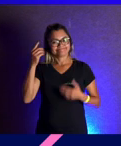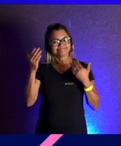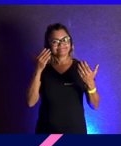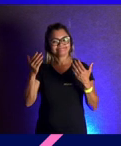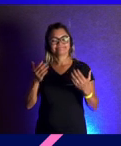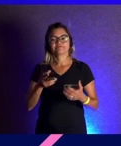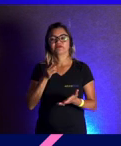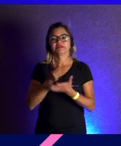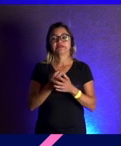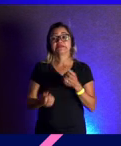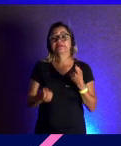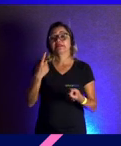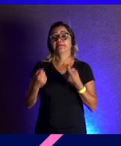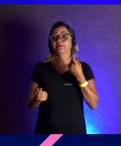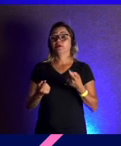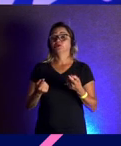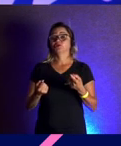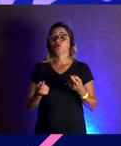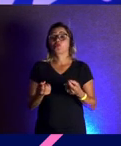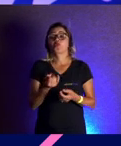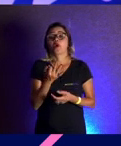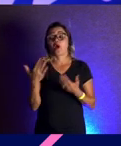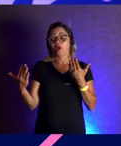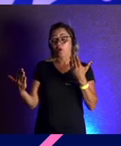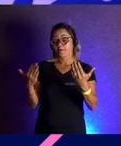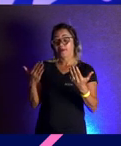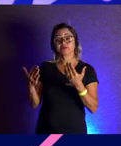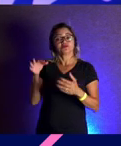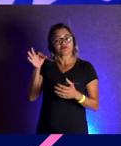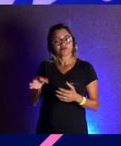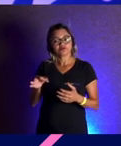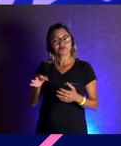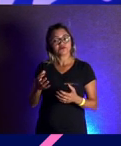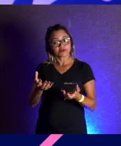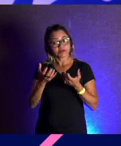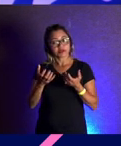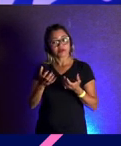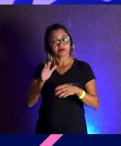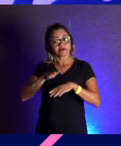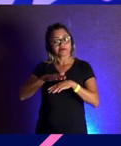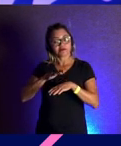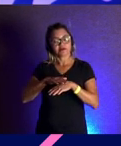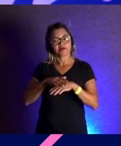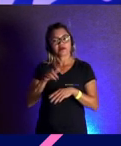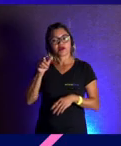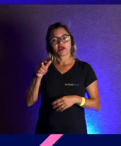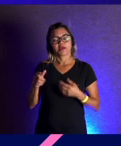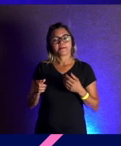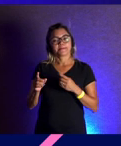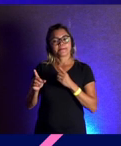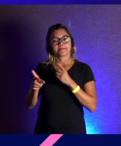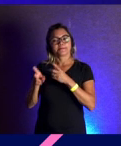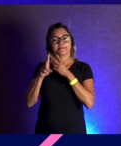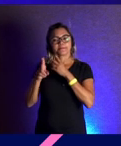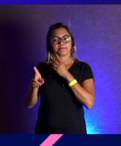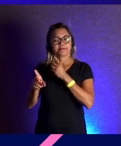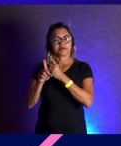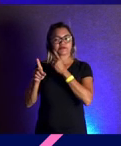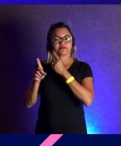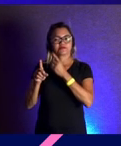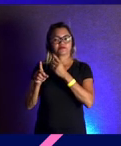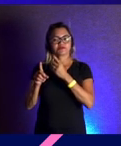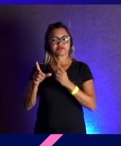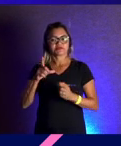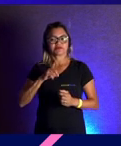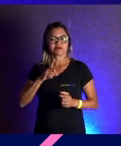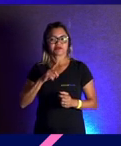what exactly is the comparison that you're making in order to figure out if there's a difference. Here, so the difference